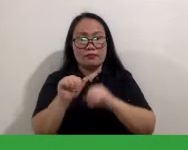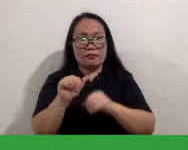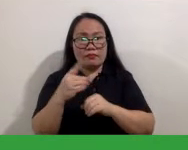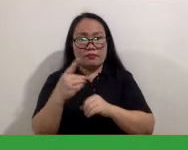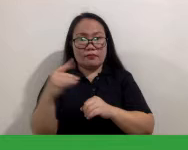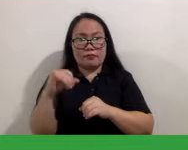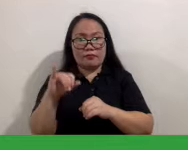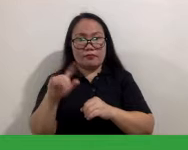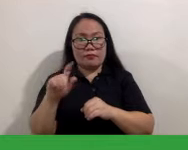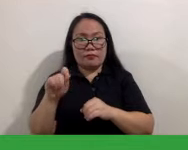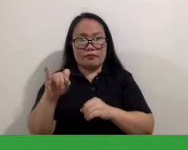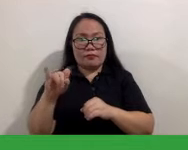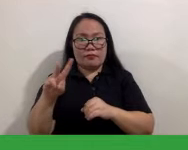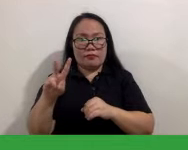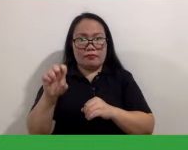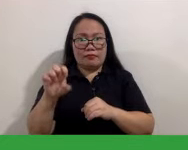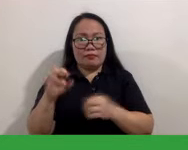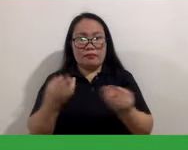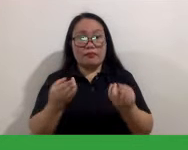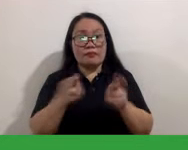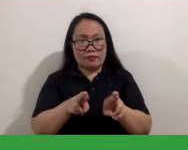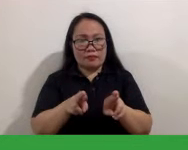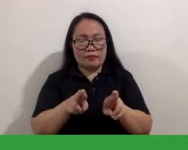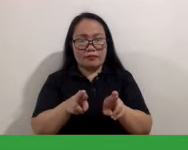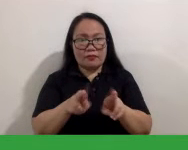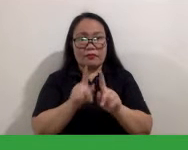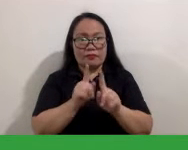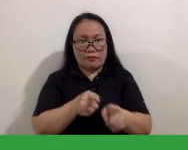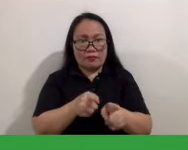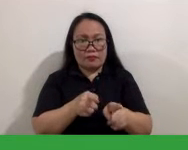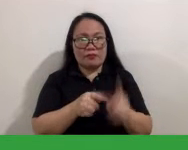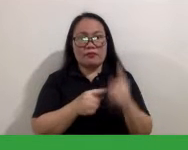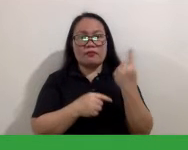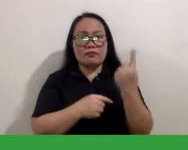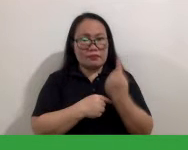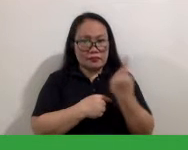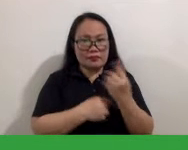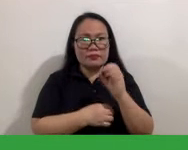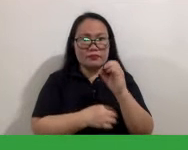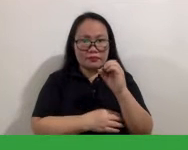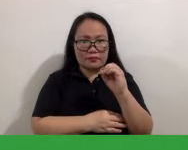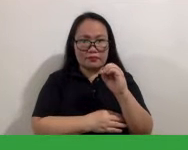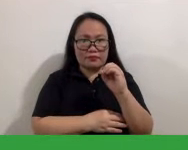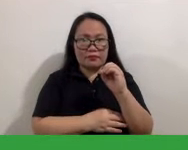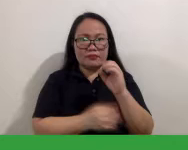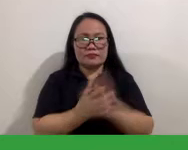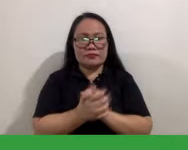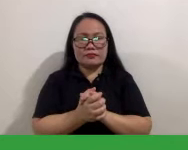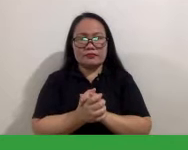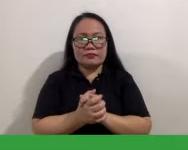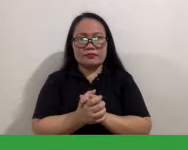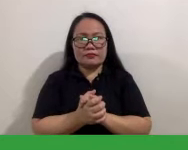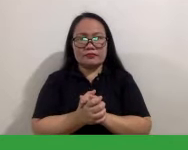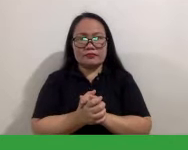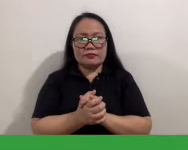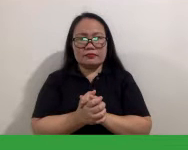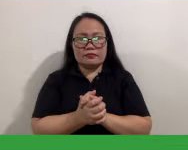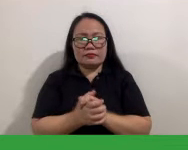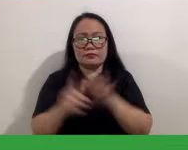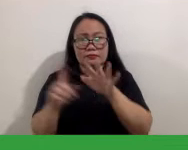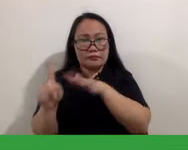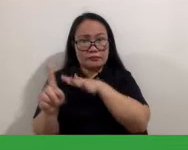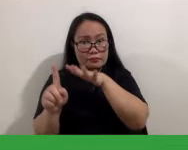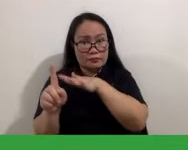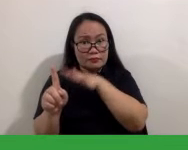nating opposites, ito yon. The resulting sum is always 0. Now, if